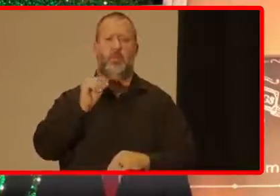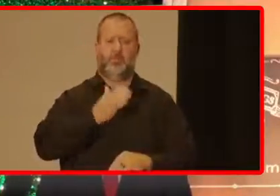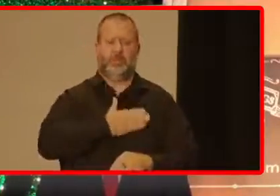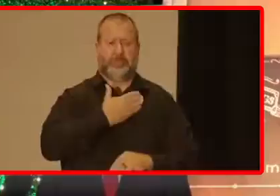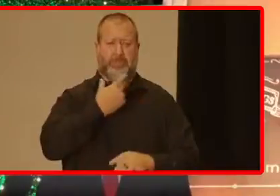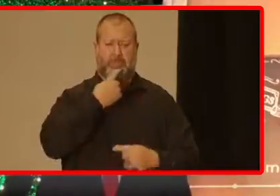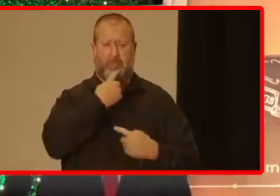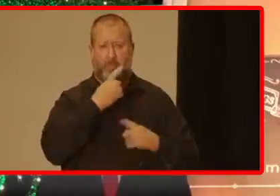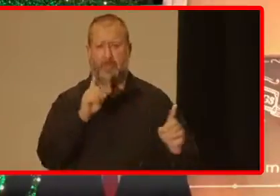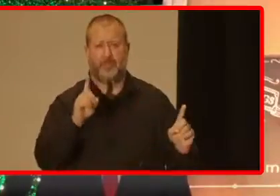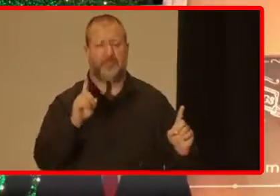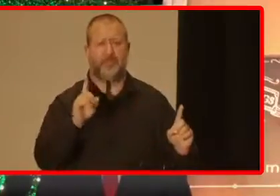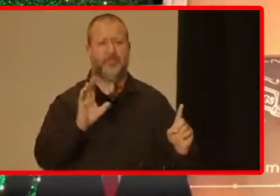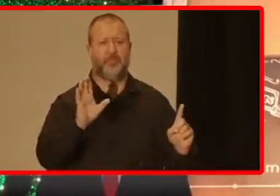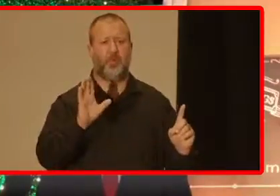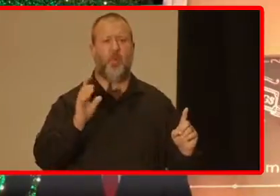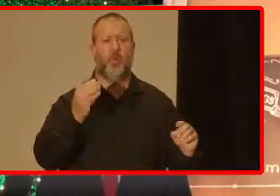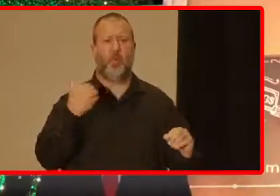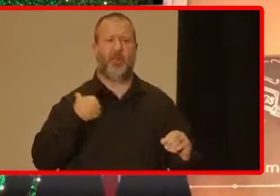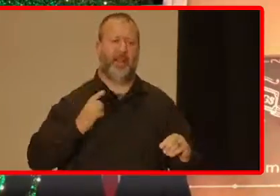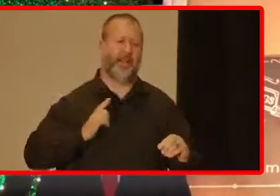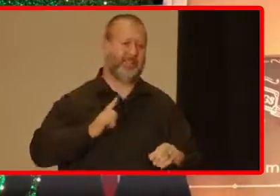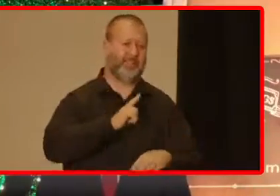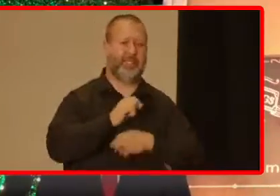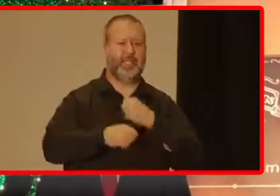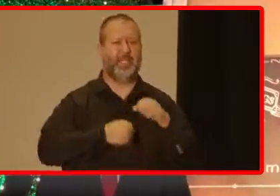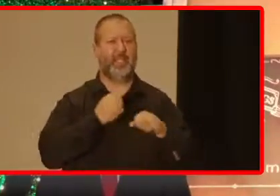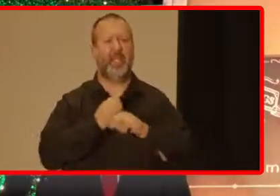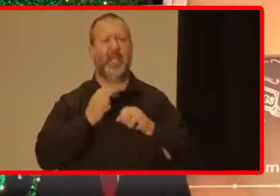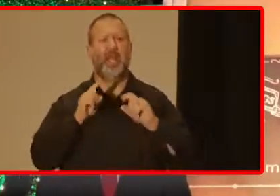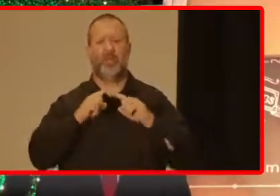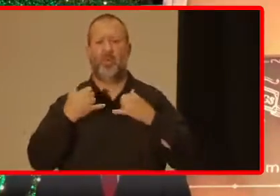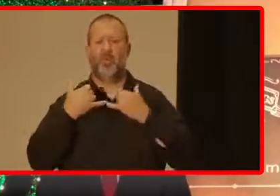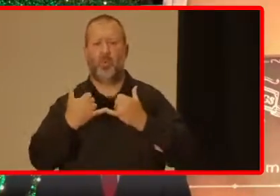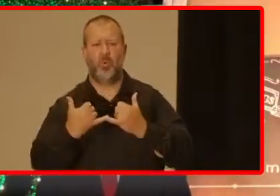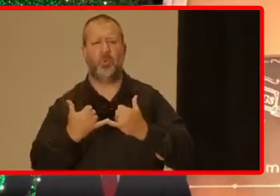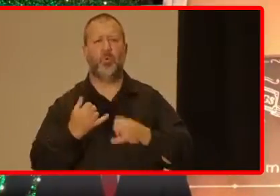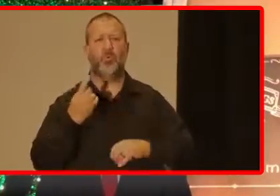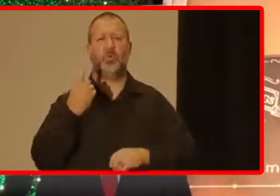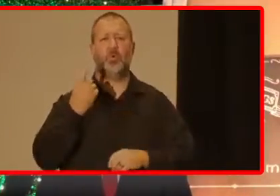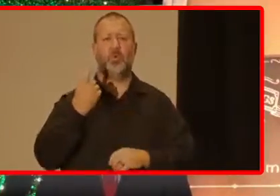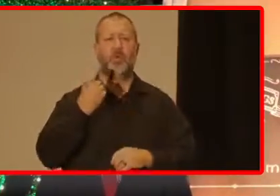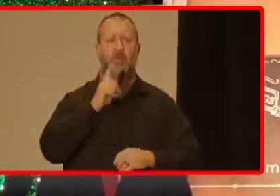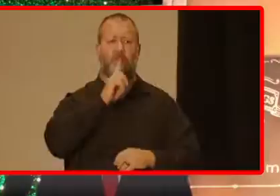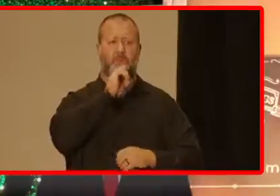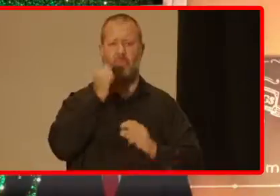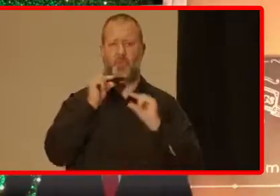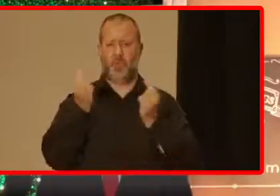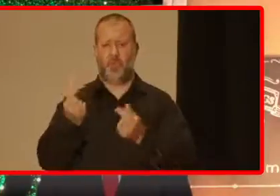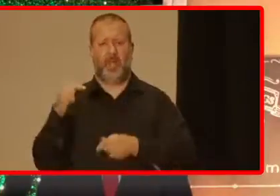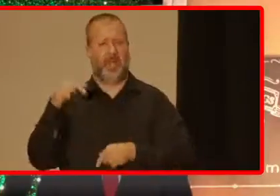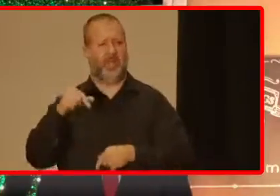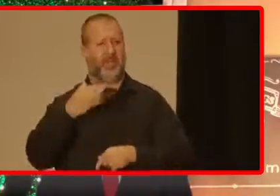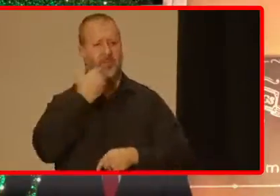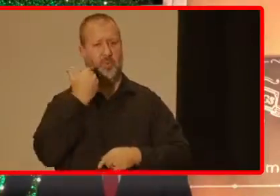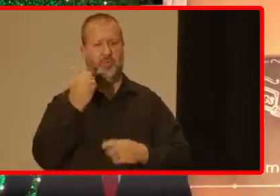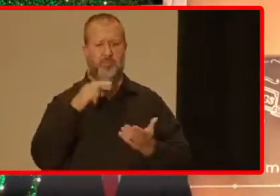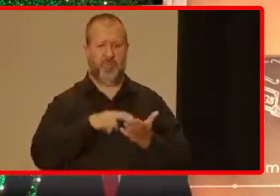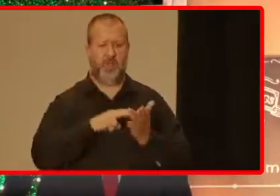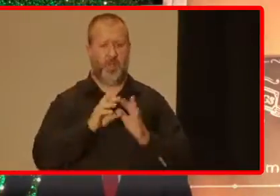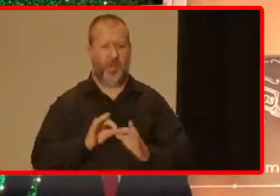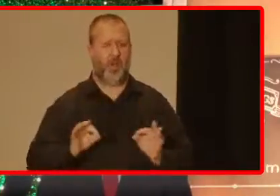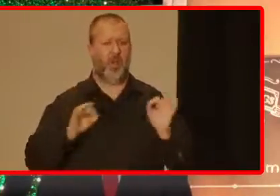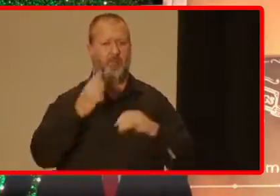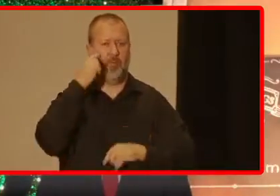tell any, you know, we get Legislator of the Year, various awards, but I will tell you, and don't tell any of the other groups, but this is the most meaningful award